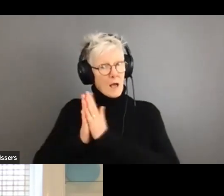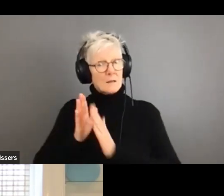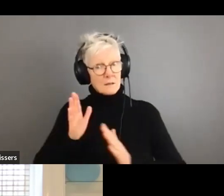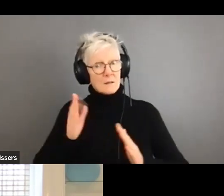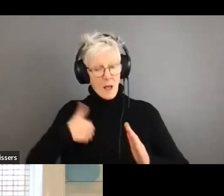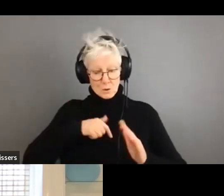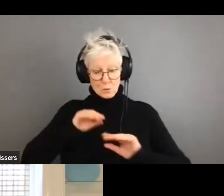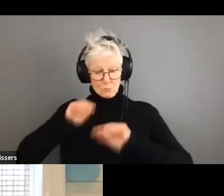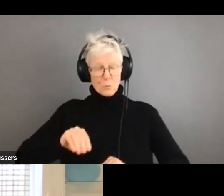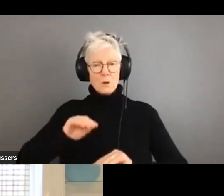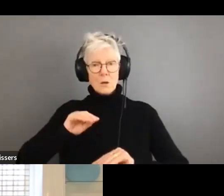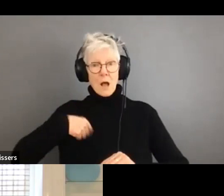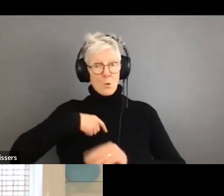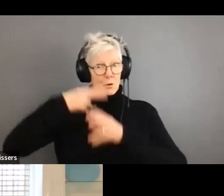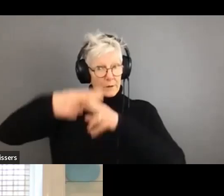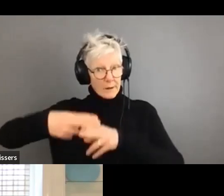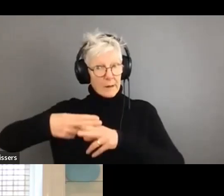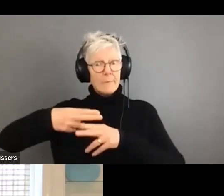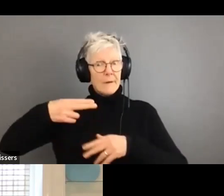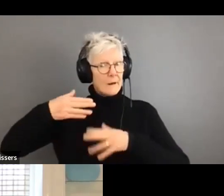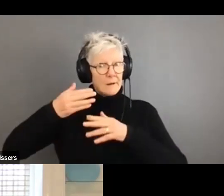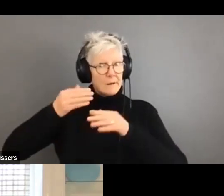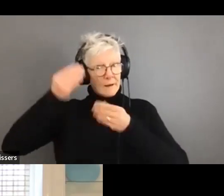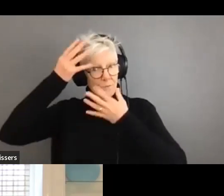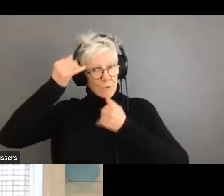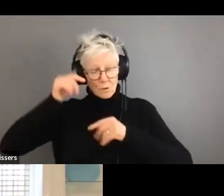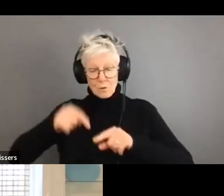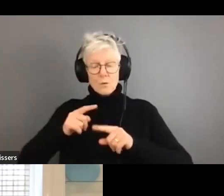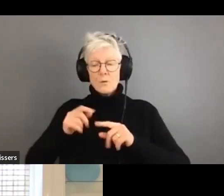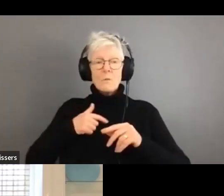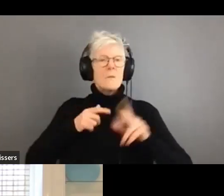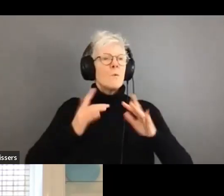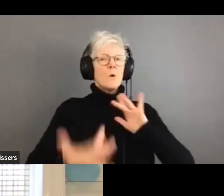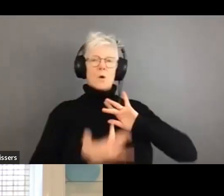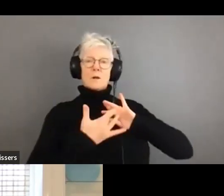now you can match yourself up for guests, or you can get on other people's shows.